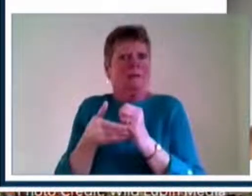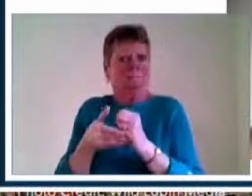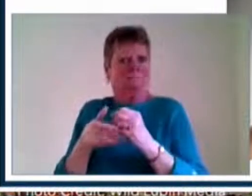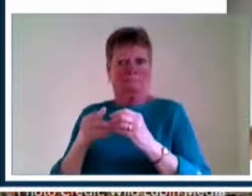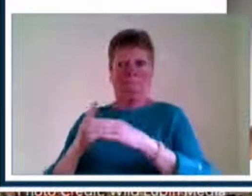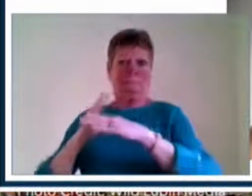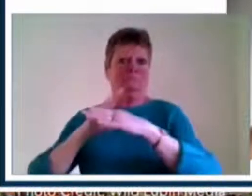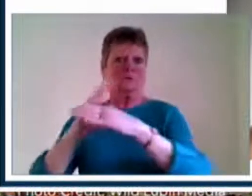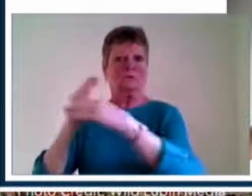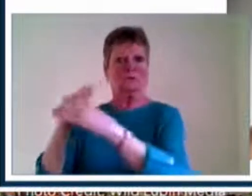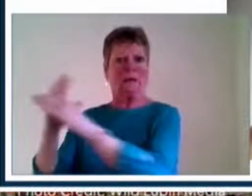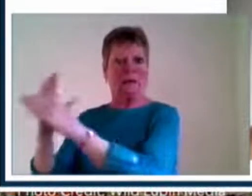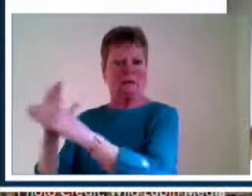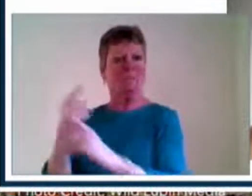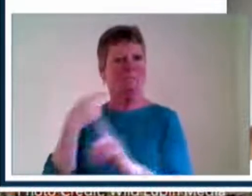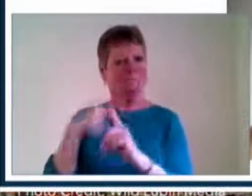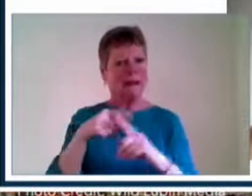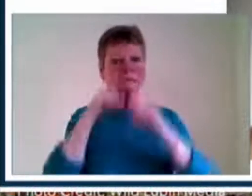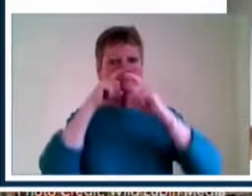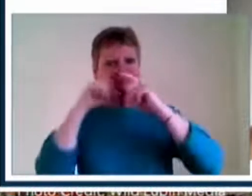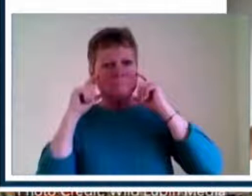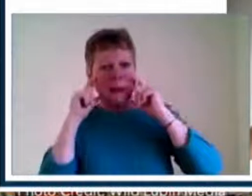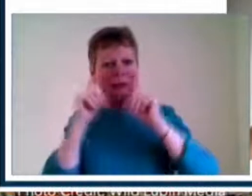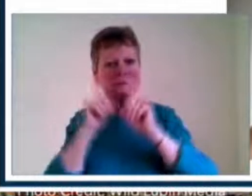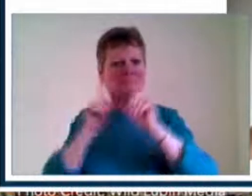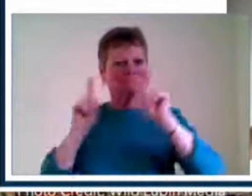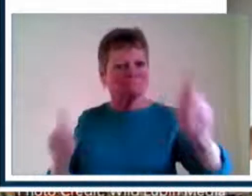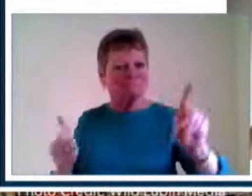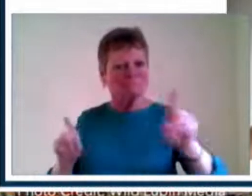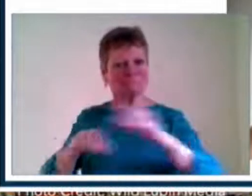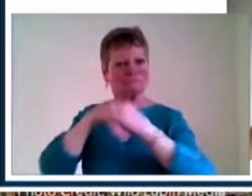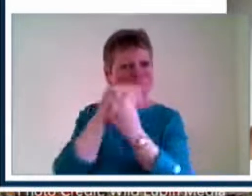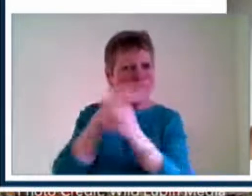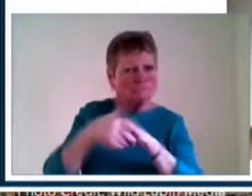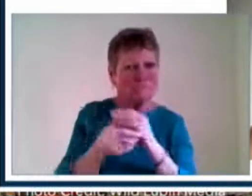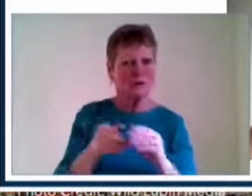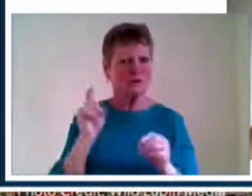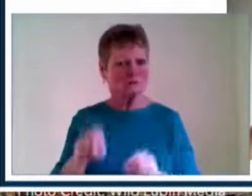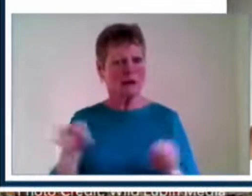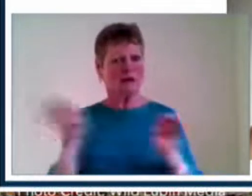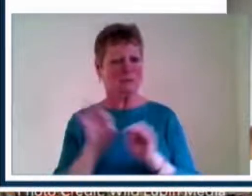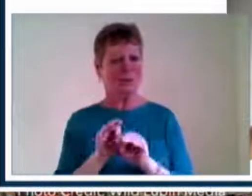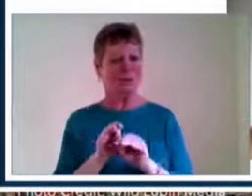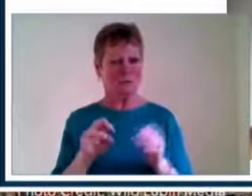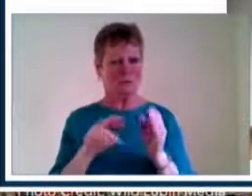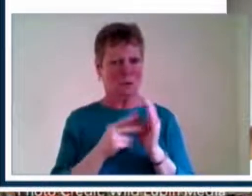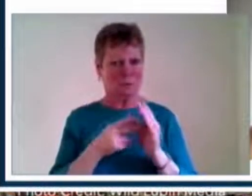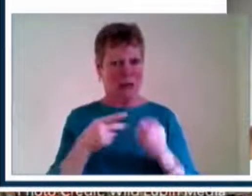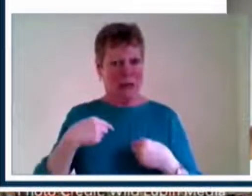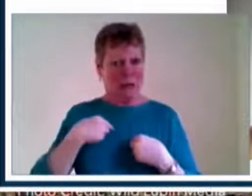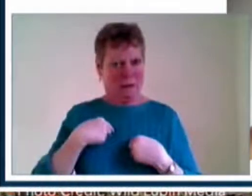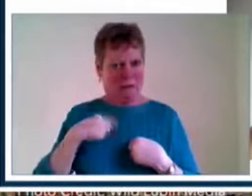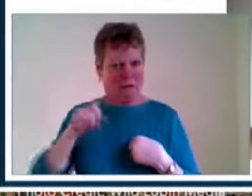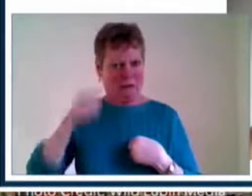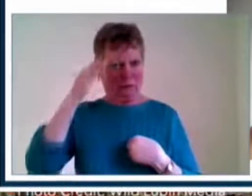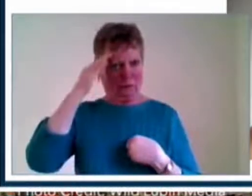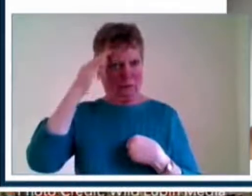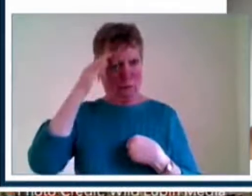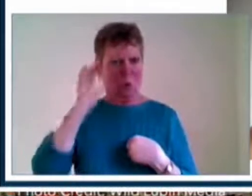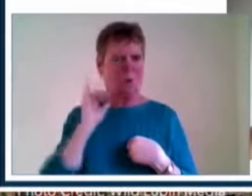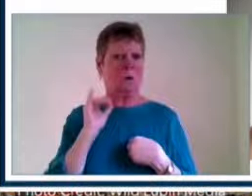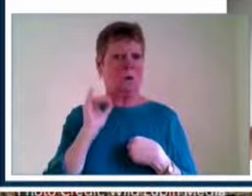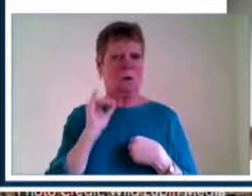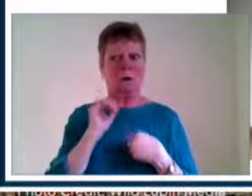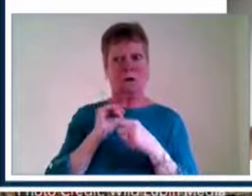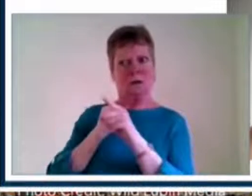around masking, all those kind of things. So each of us should have an awareness of who in our lives that